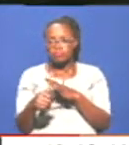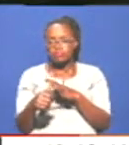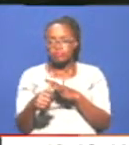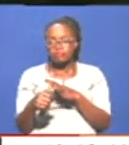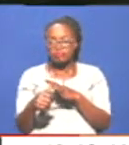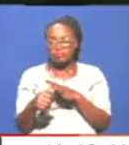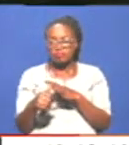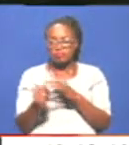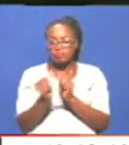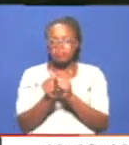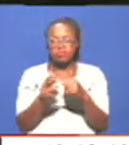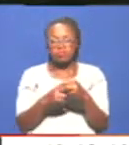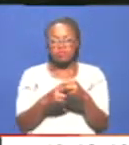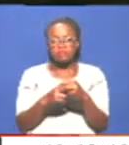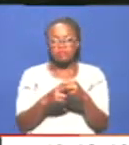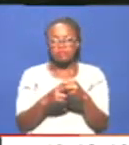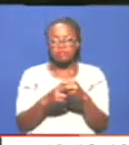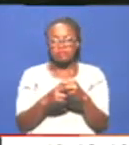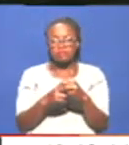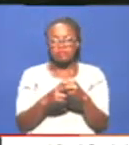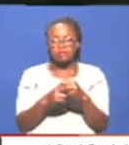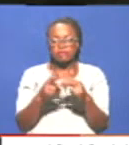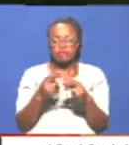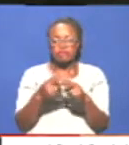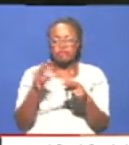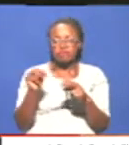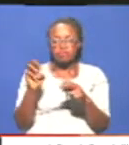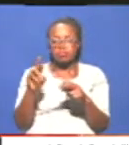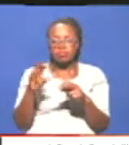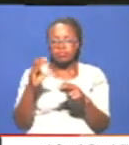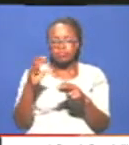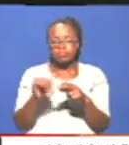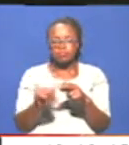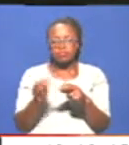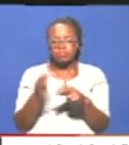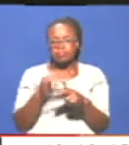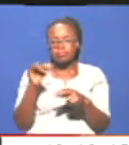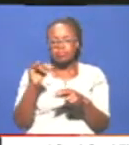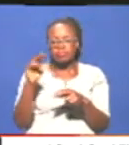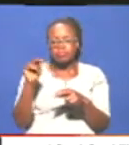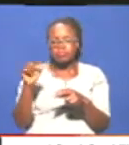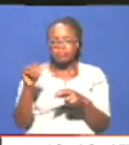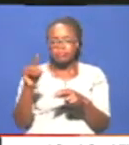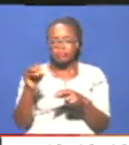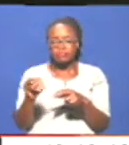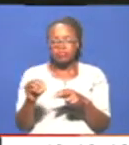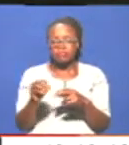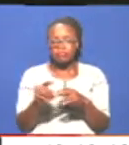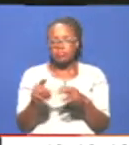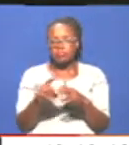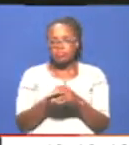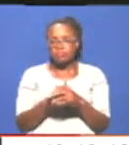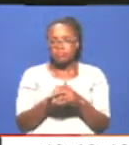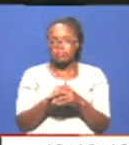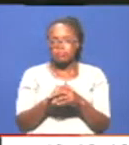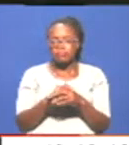under 17, and we are talking about Mercy Ingado, and she won that. They're going to be joining us in